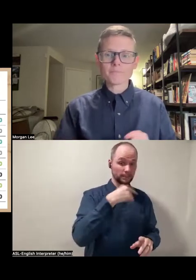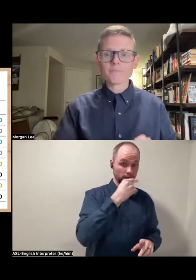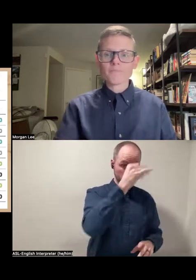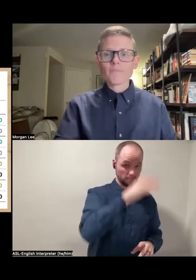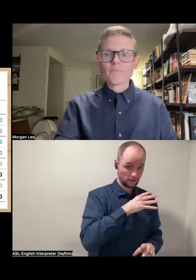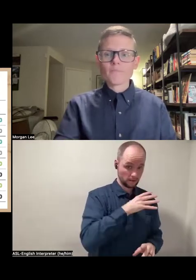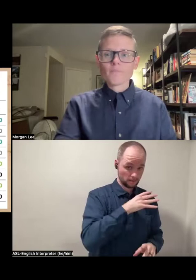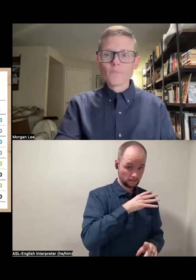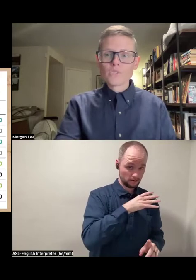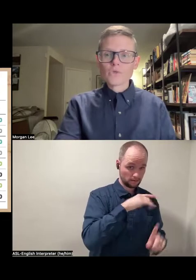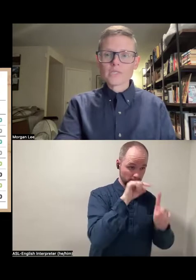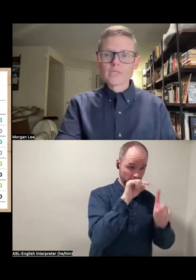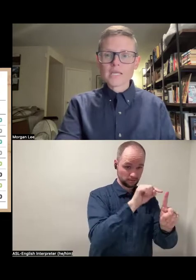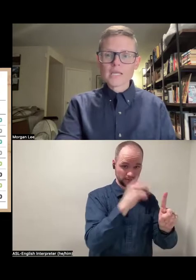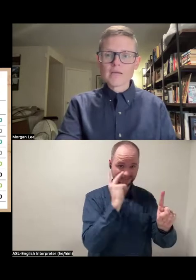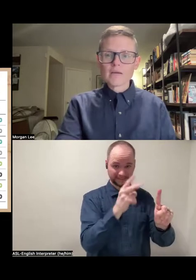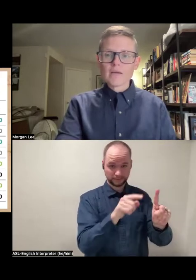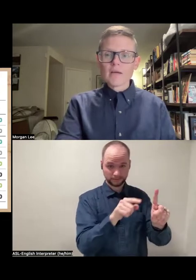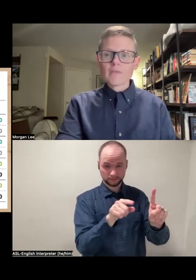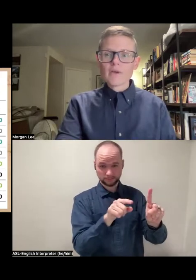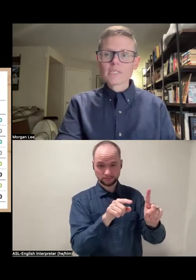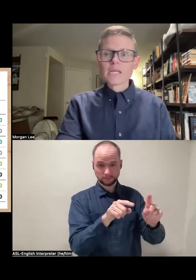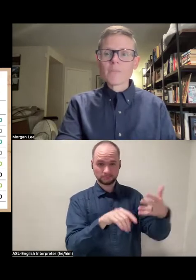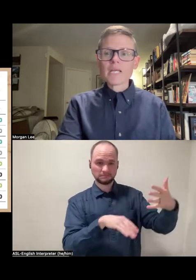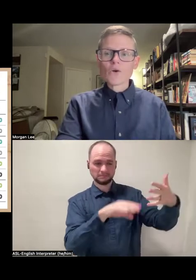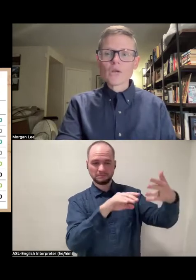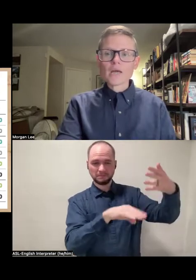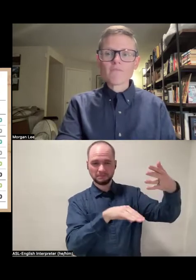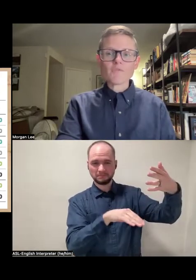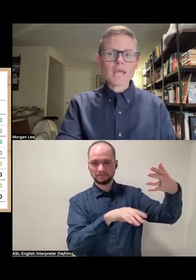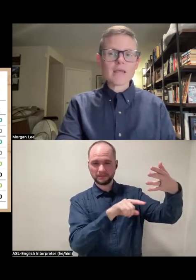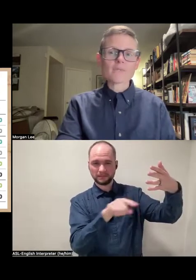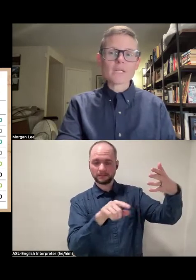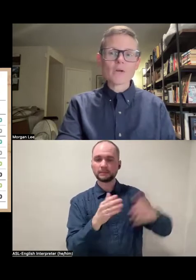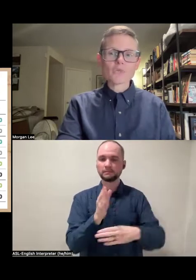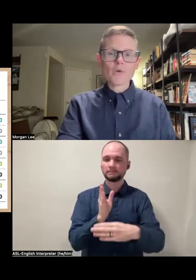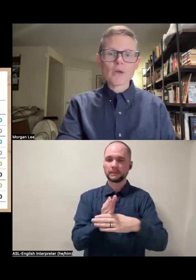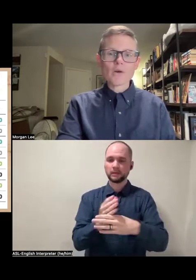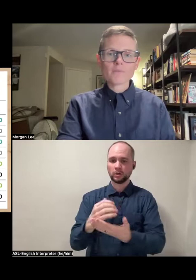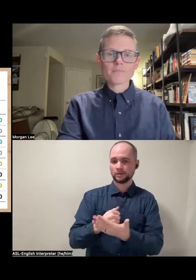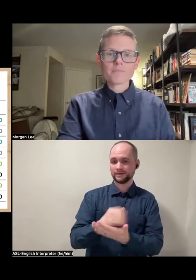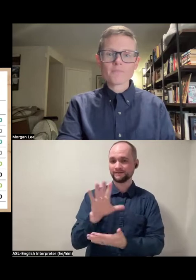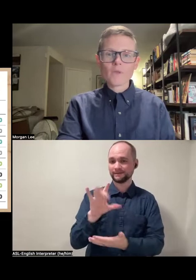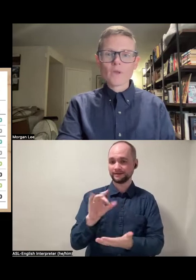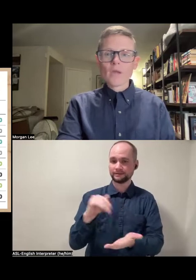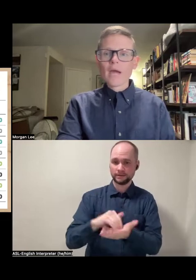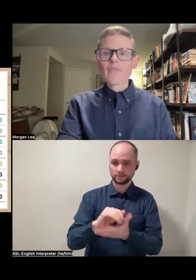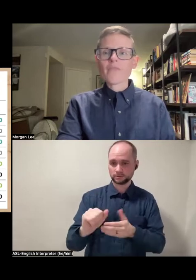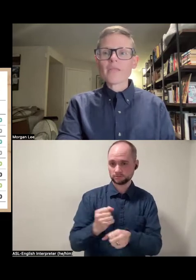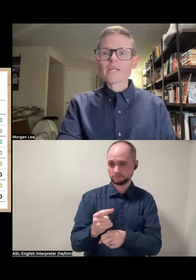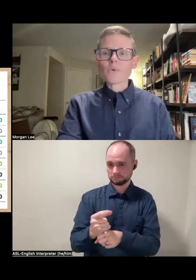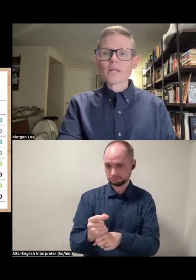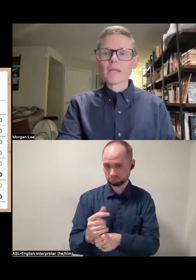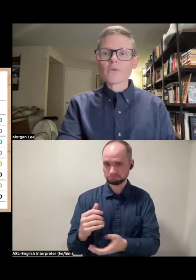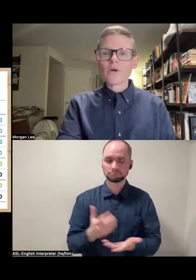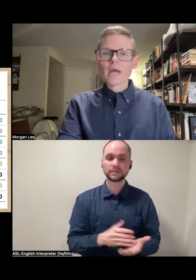men, which you can see there is a median earning of $58,000 per year. And then